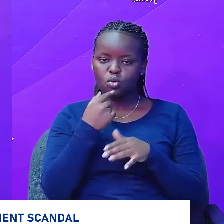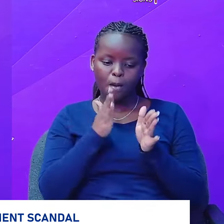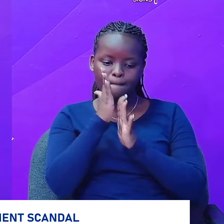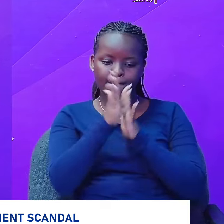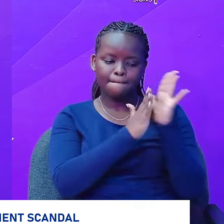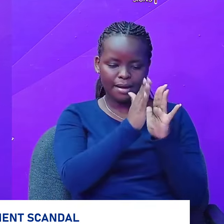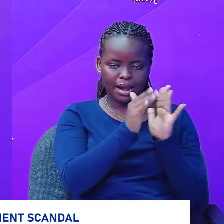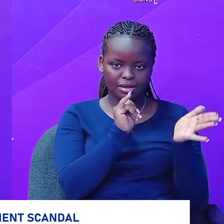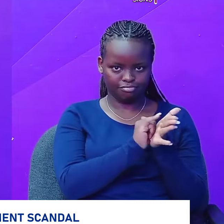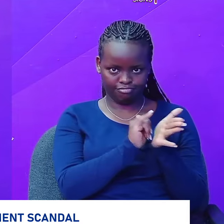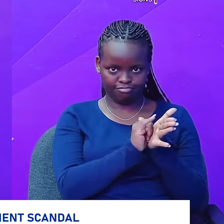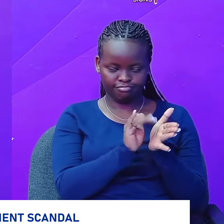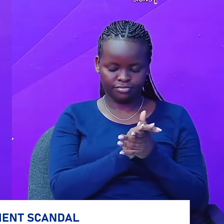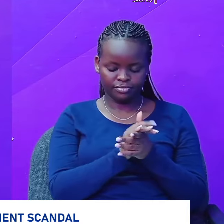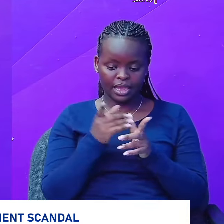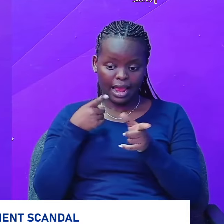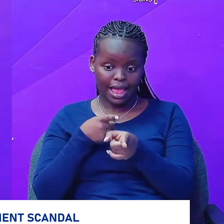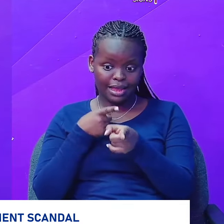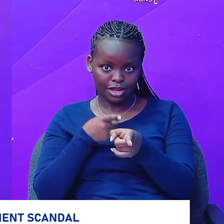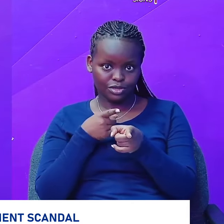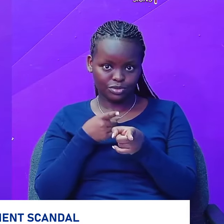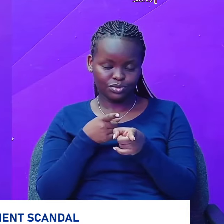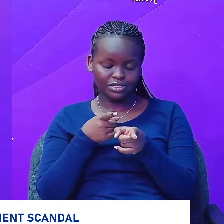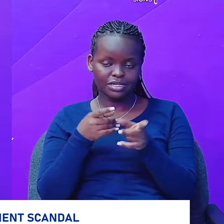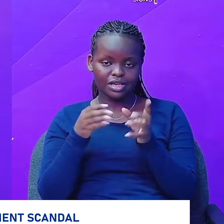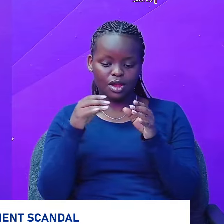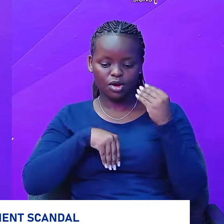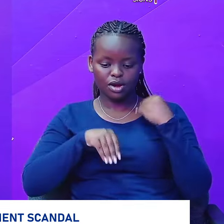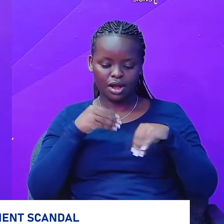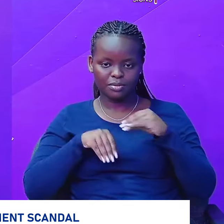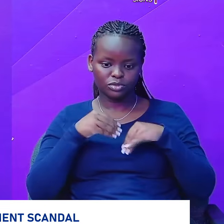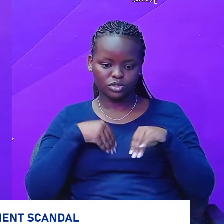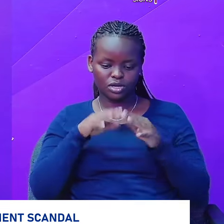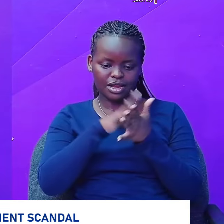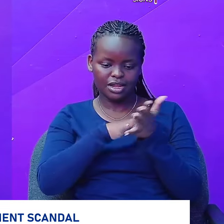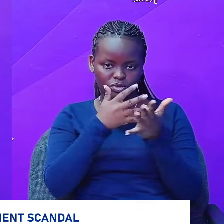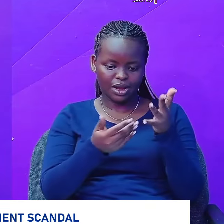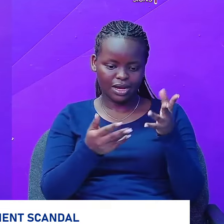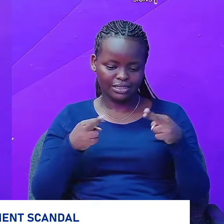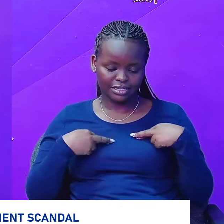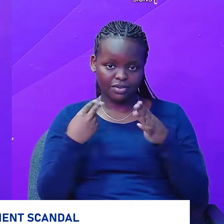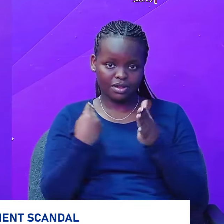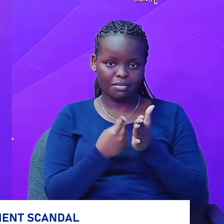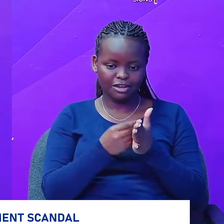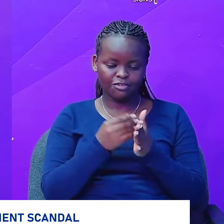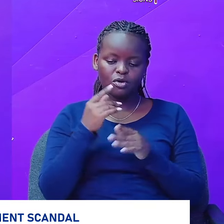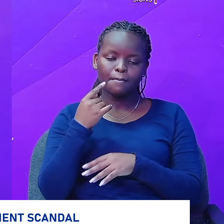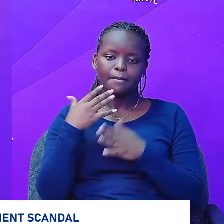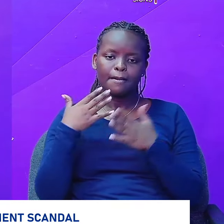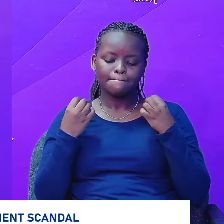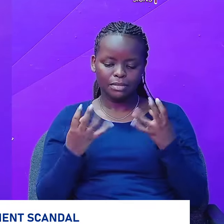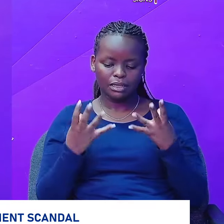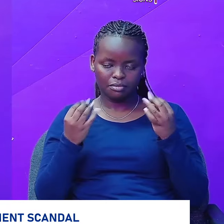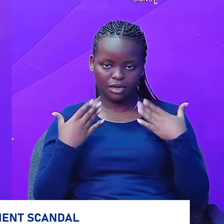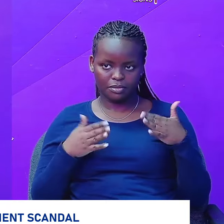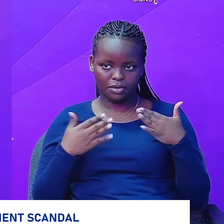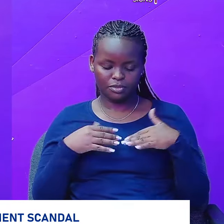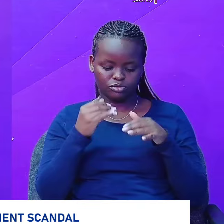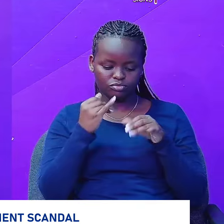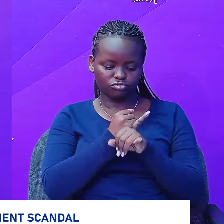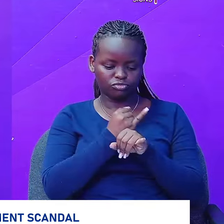They accused the corruption network of illicitly receiving money from hundreds of job seekers.